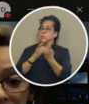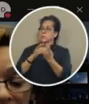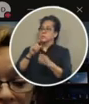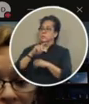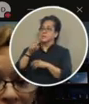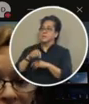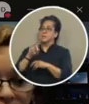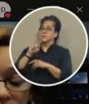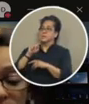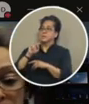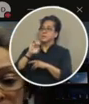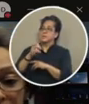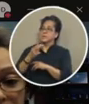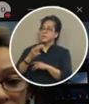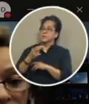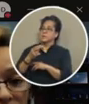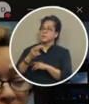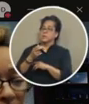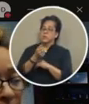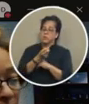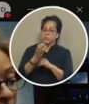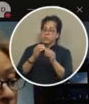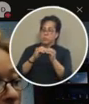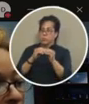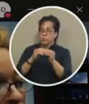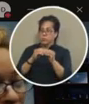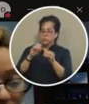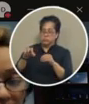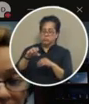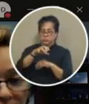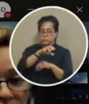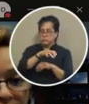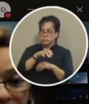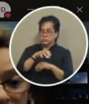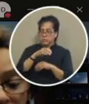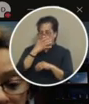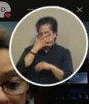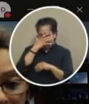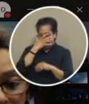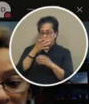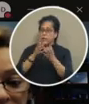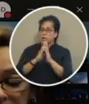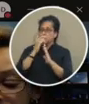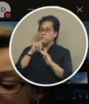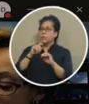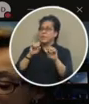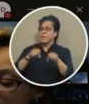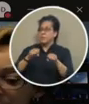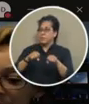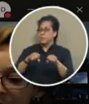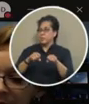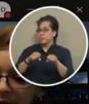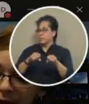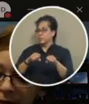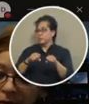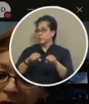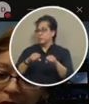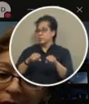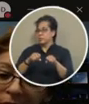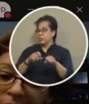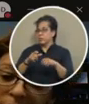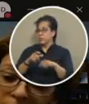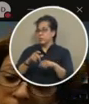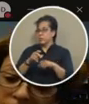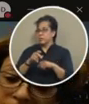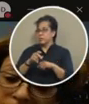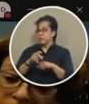Texas Tech. They've added a few more sites to their campus, and they're just asking for the capability to drive their little go-karts.